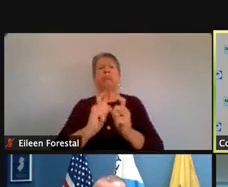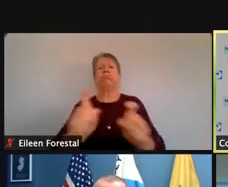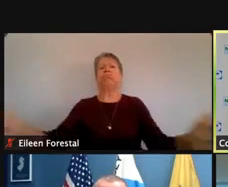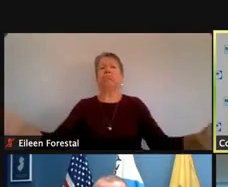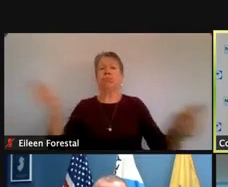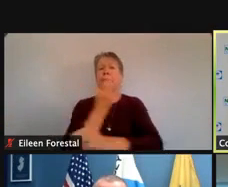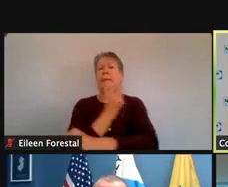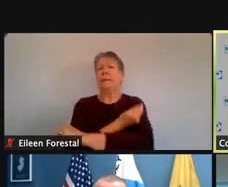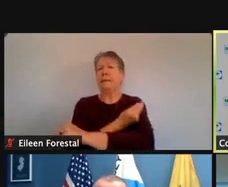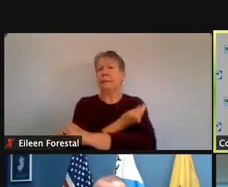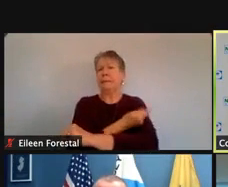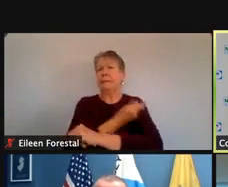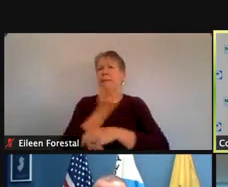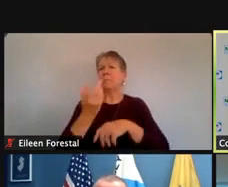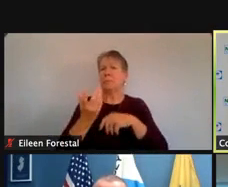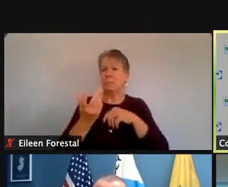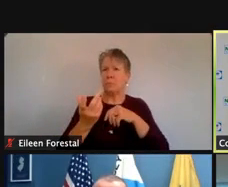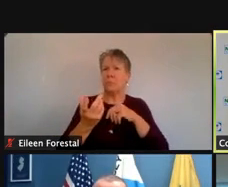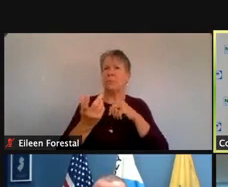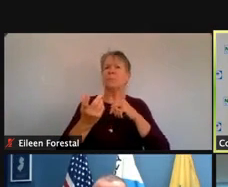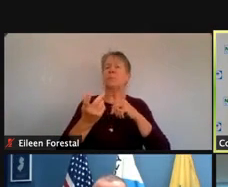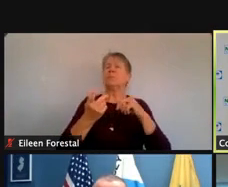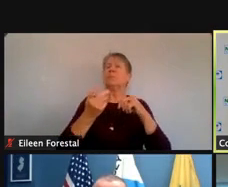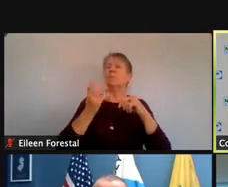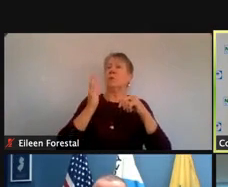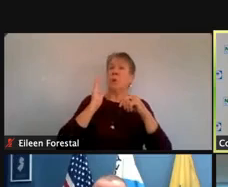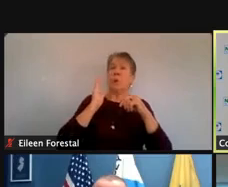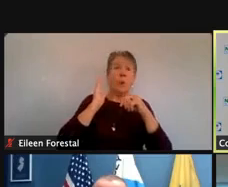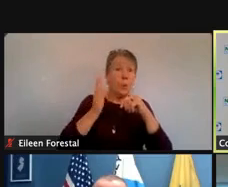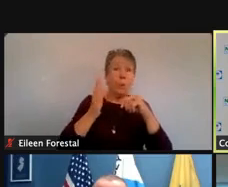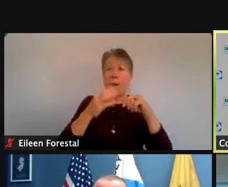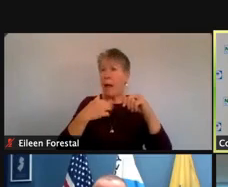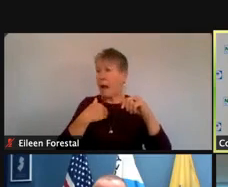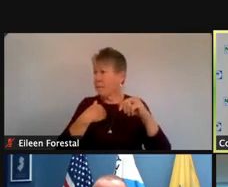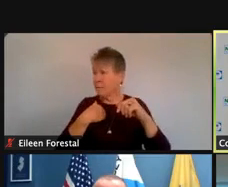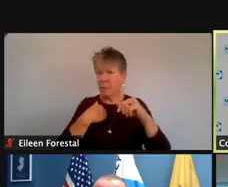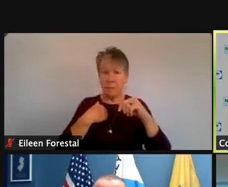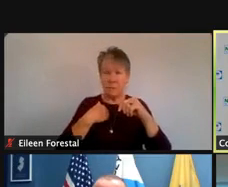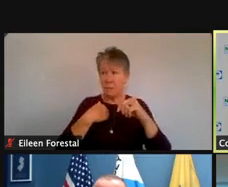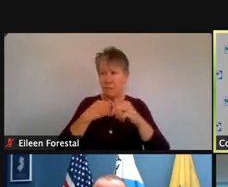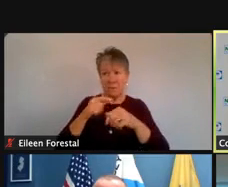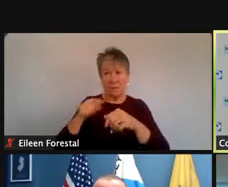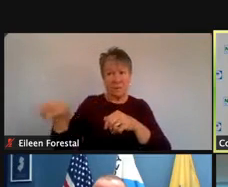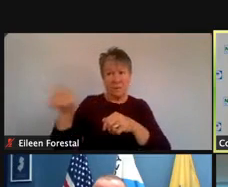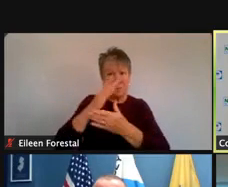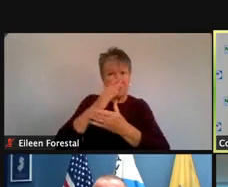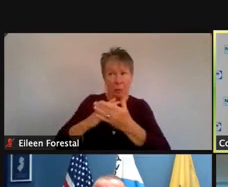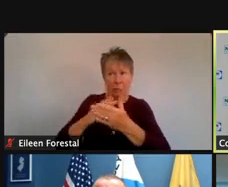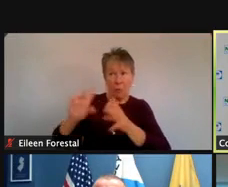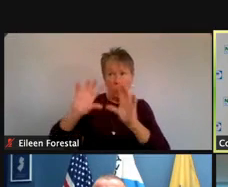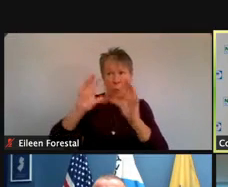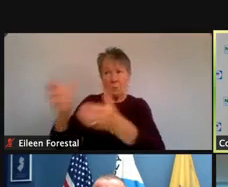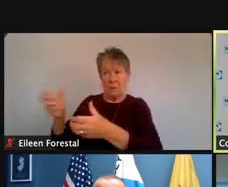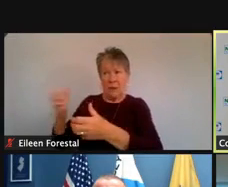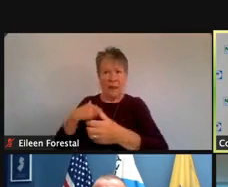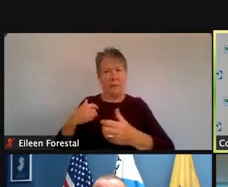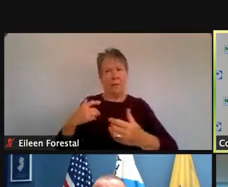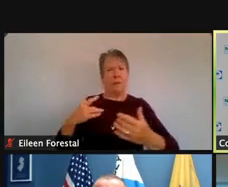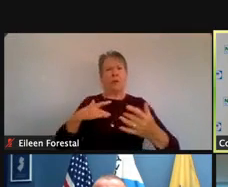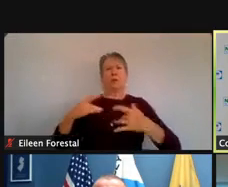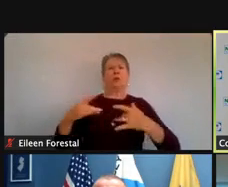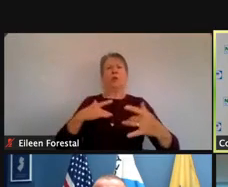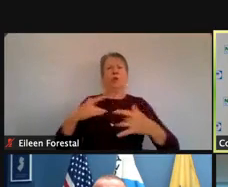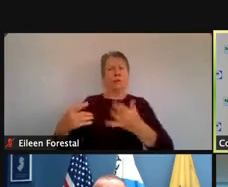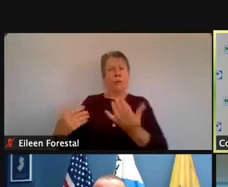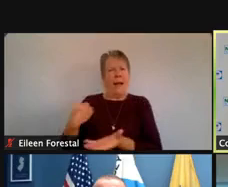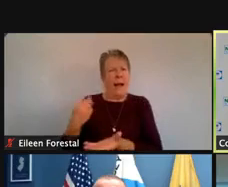specific audiences using timely and science-based public health and medical information from trusted